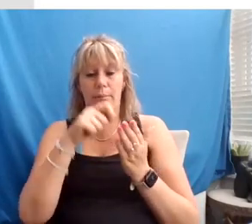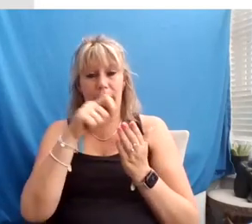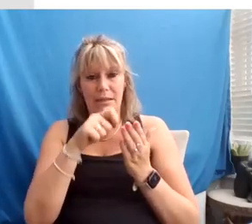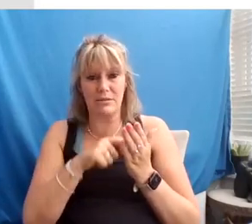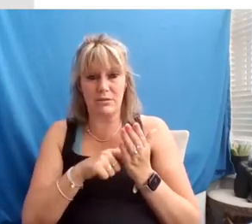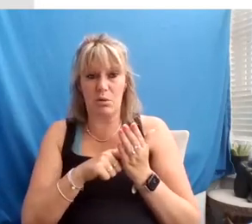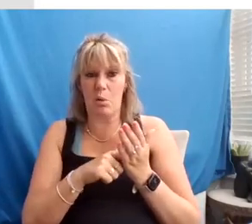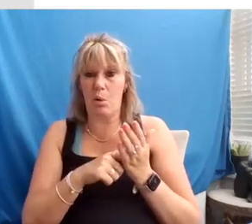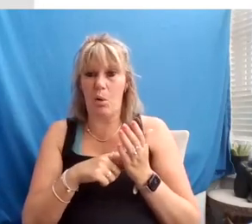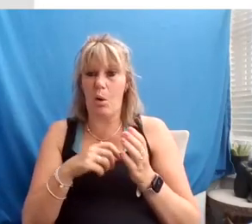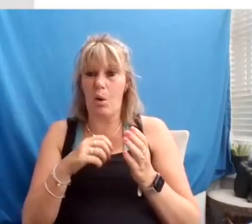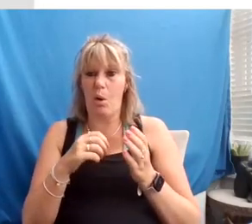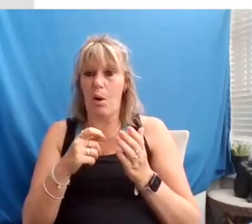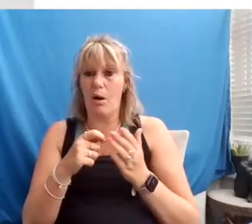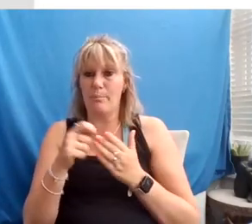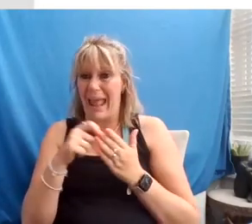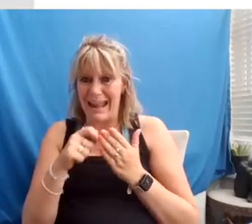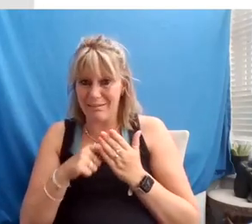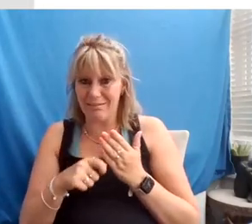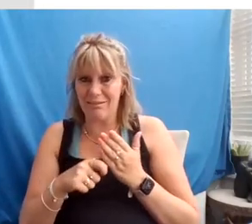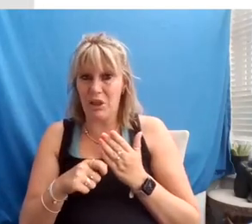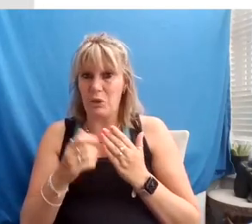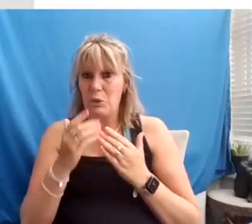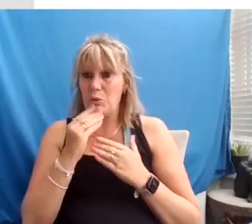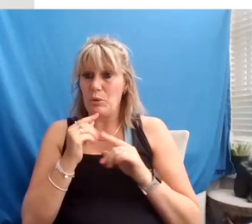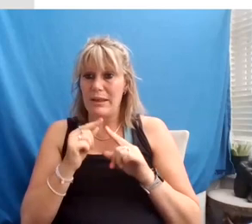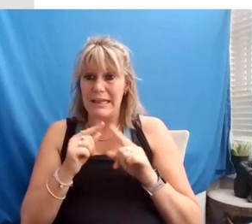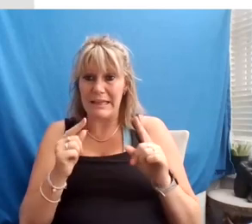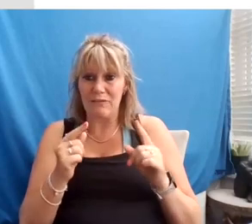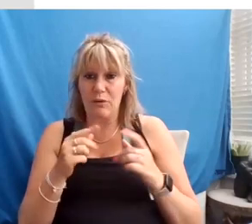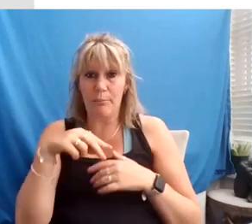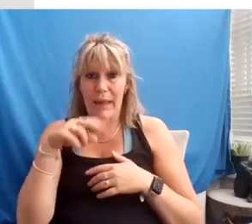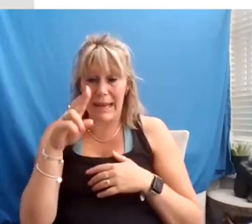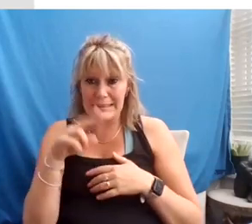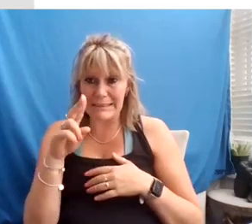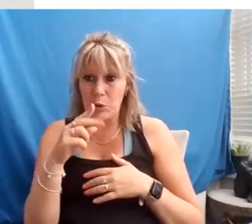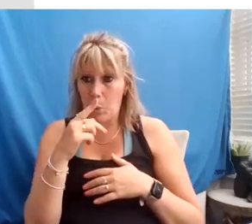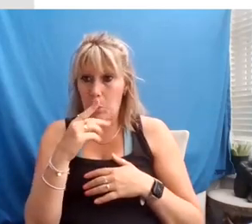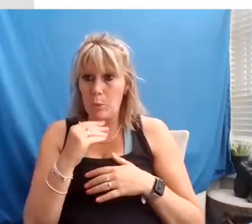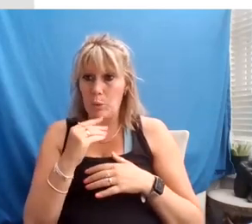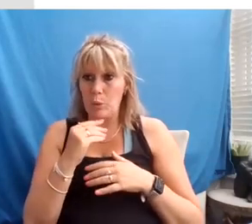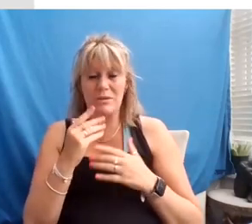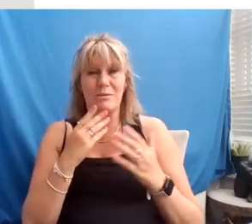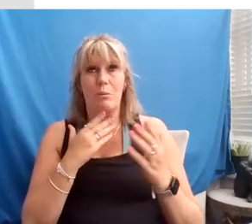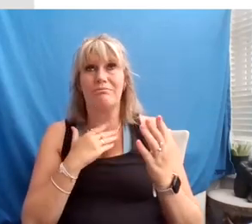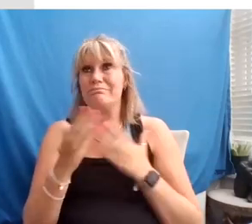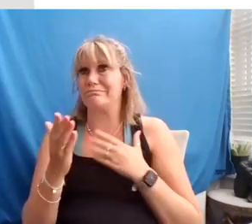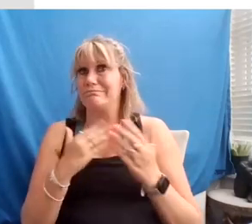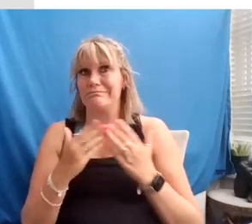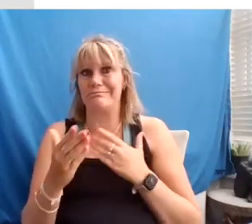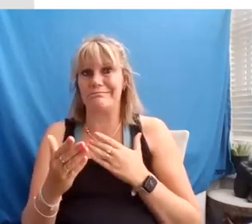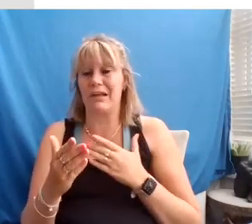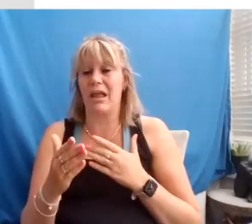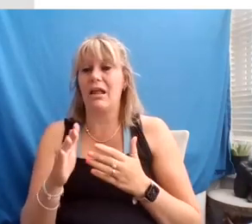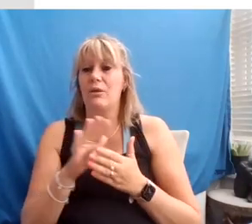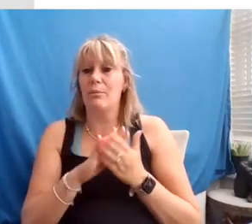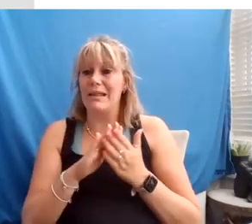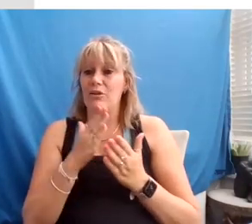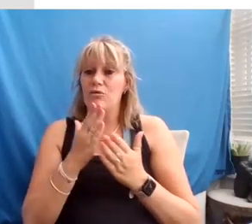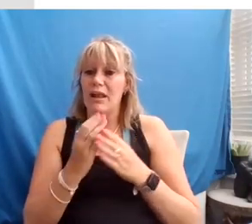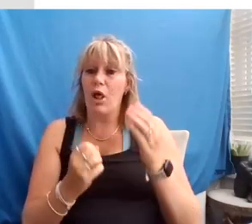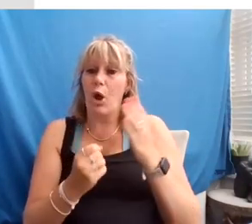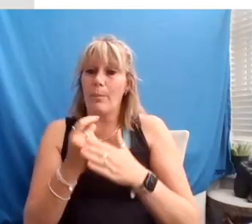use expensive paints. You can do things in between. You can use felt tips. But it's a real opportunity to